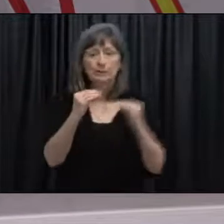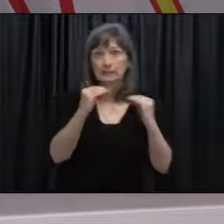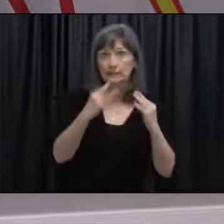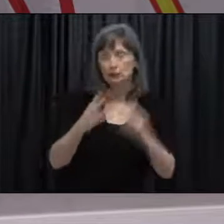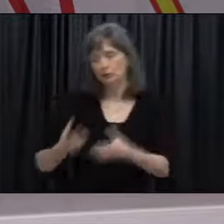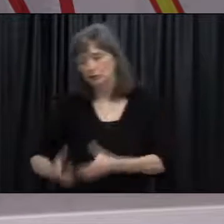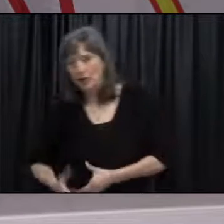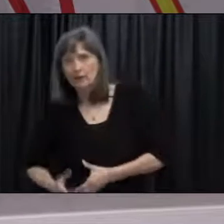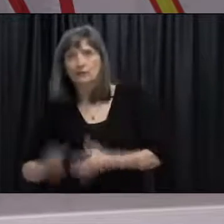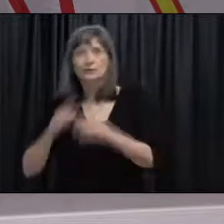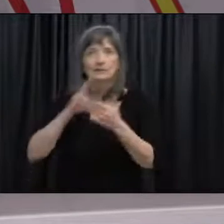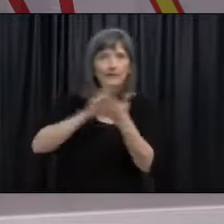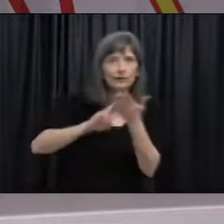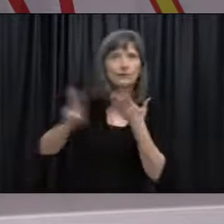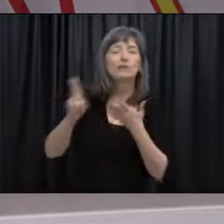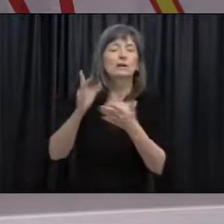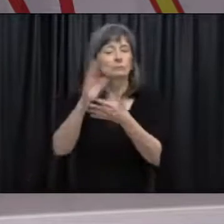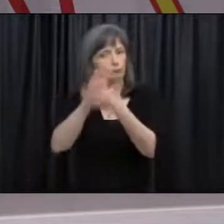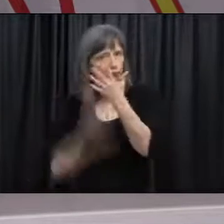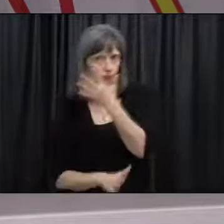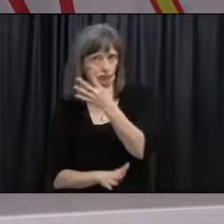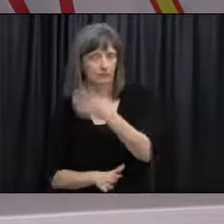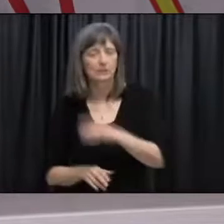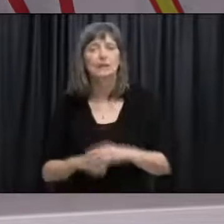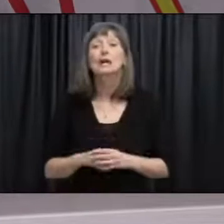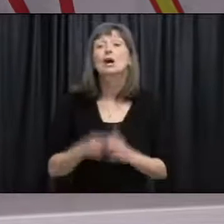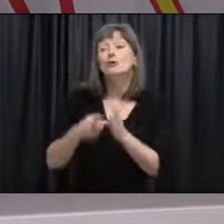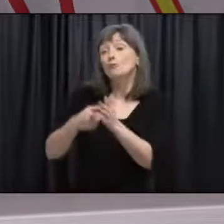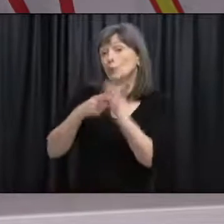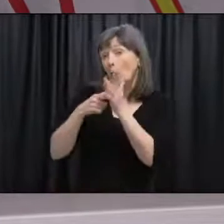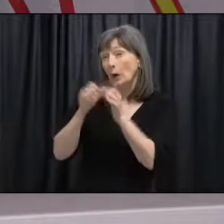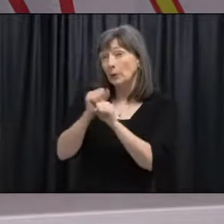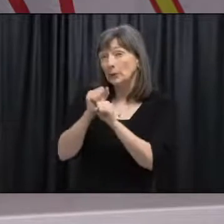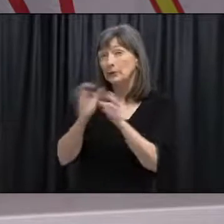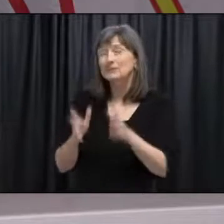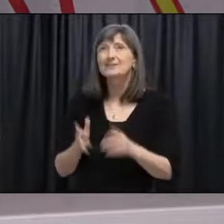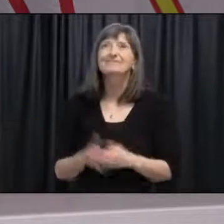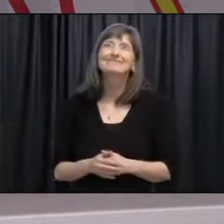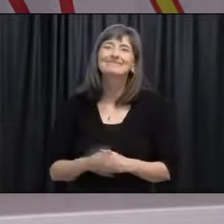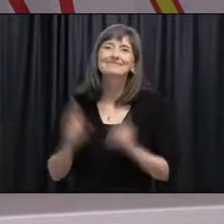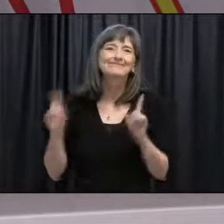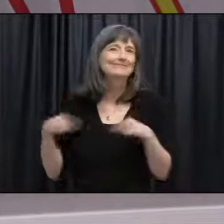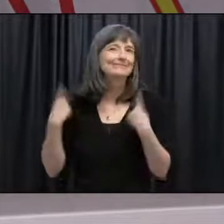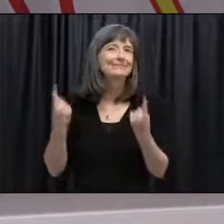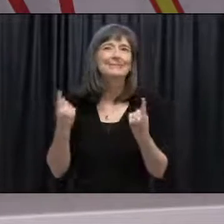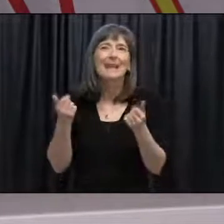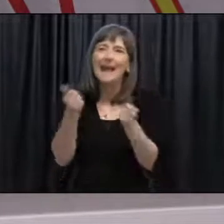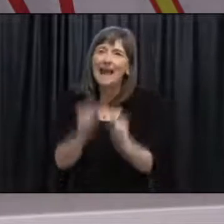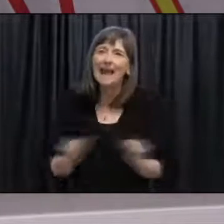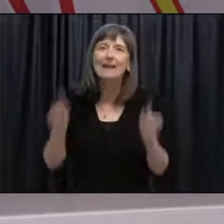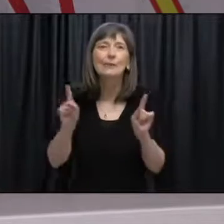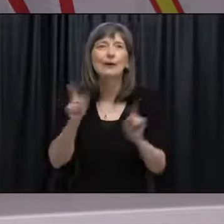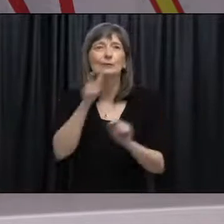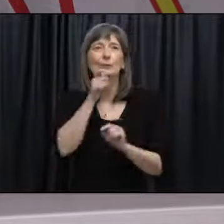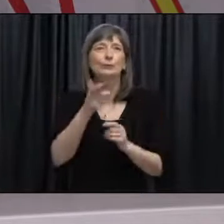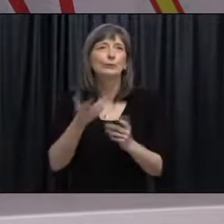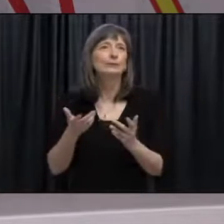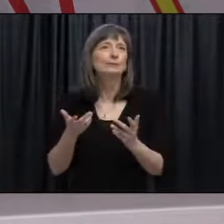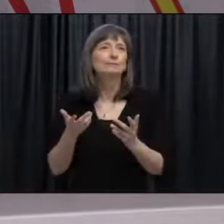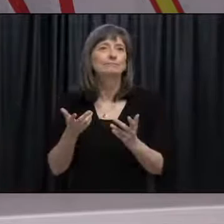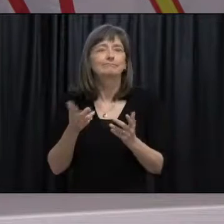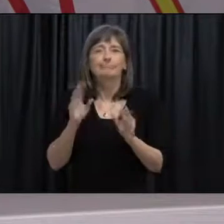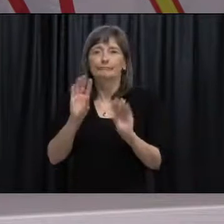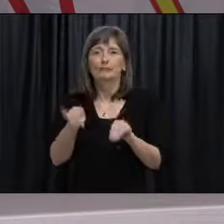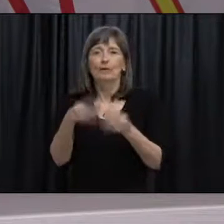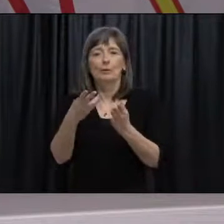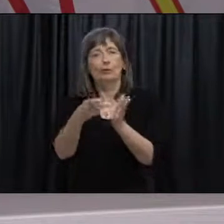kids. And with regard to essential workers, so that what we've said is anyone who is